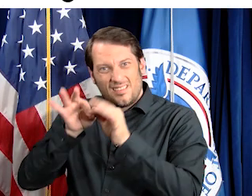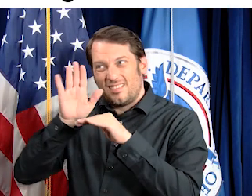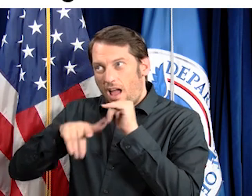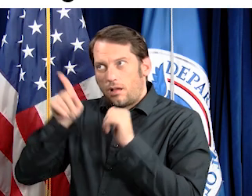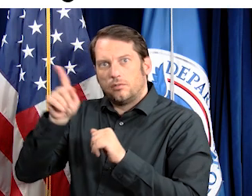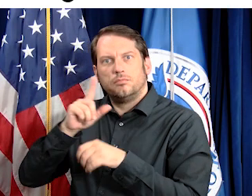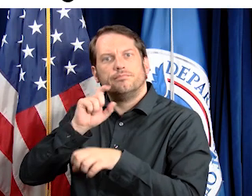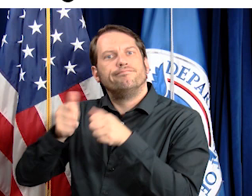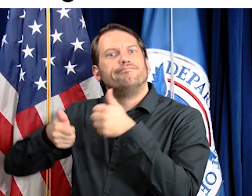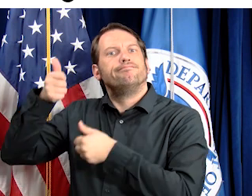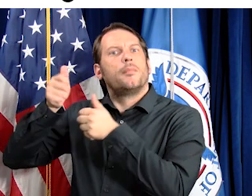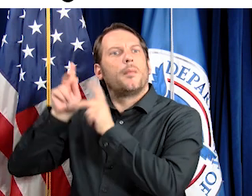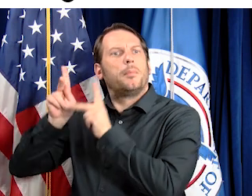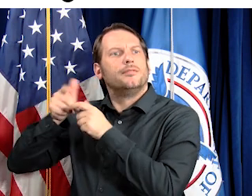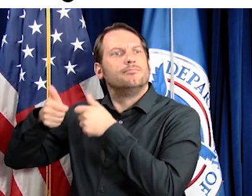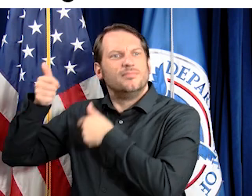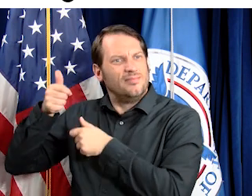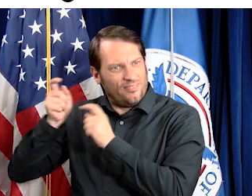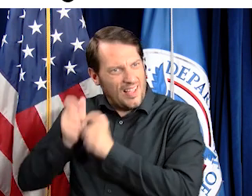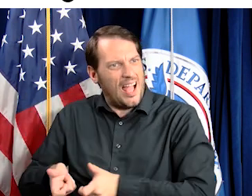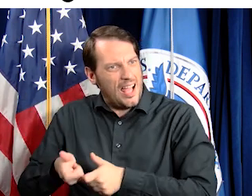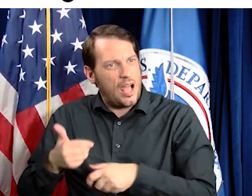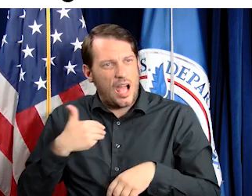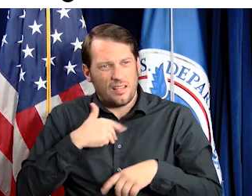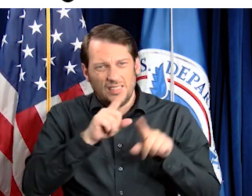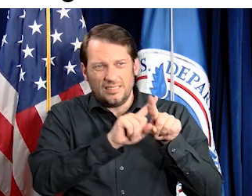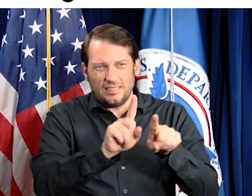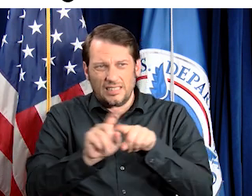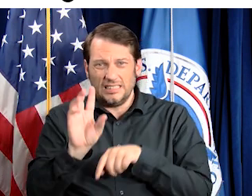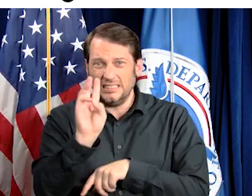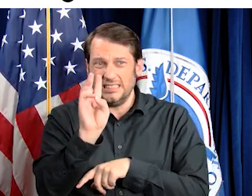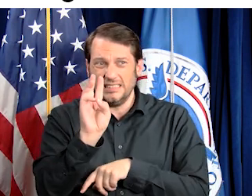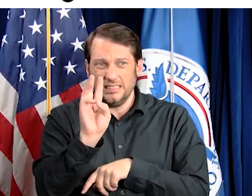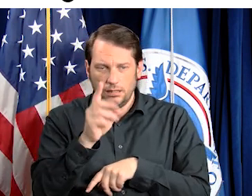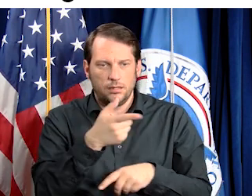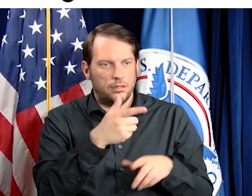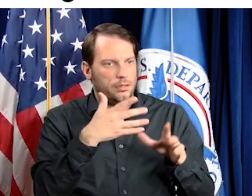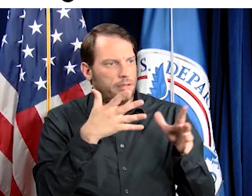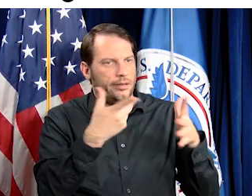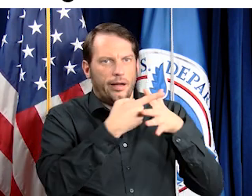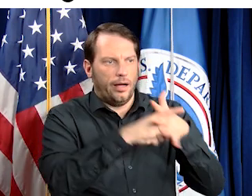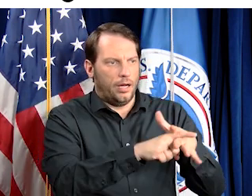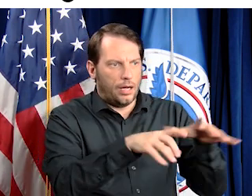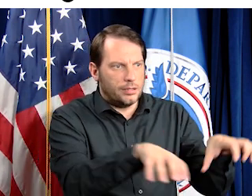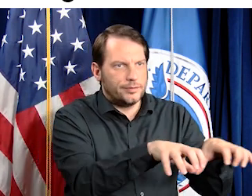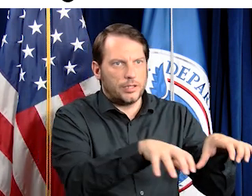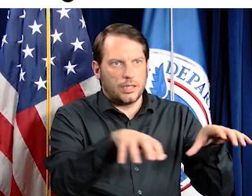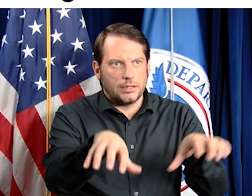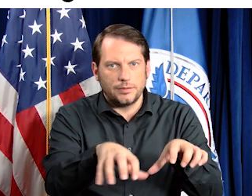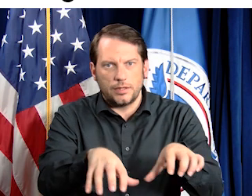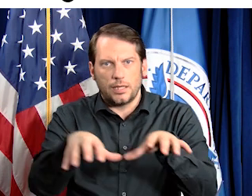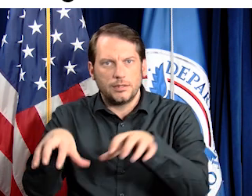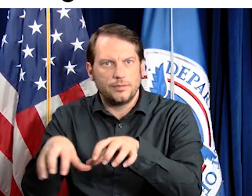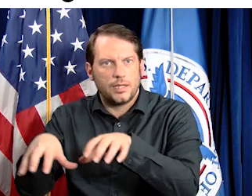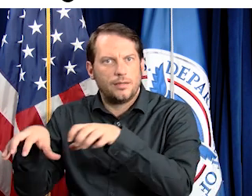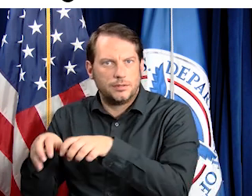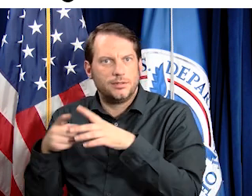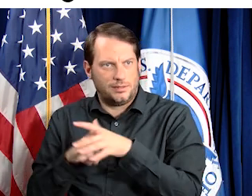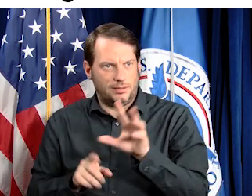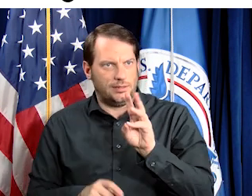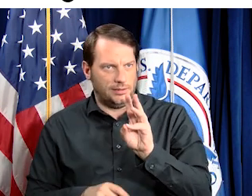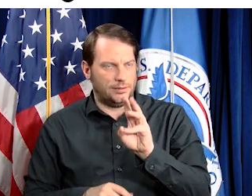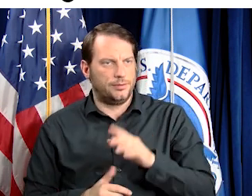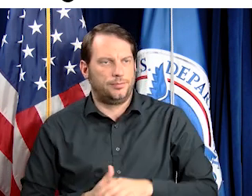Since 2017, we've done 6 different activations across different hurricanes, engaged in exercises. We've grown